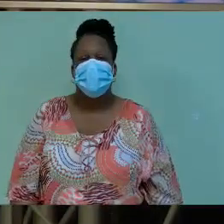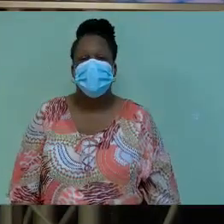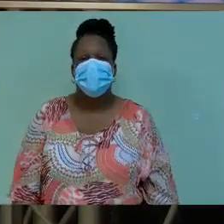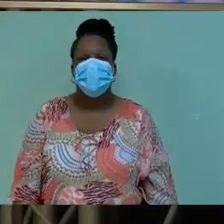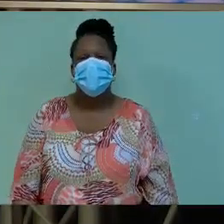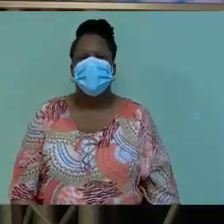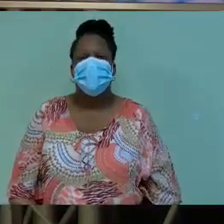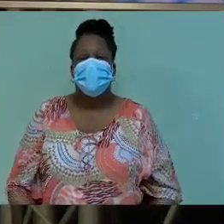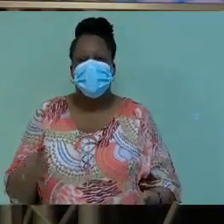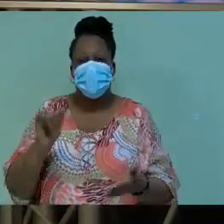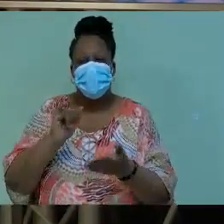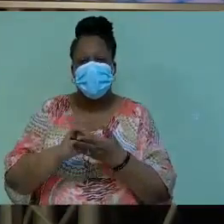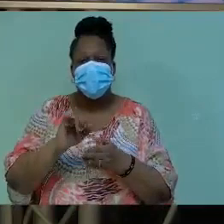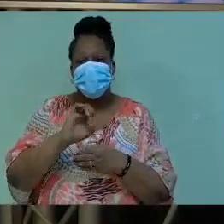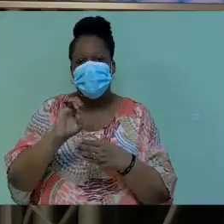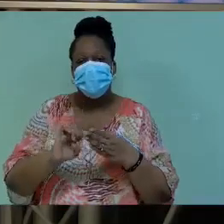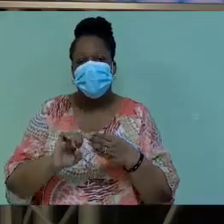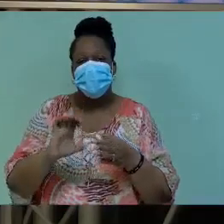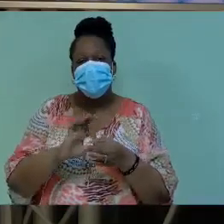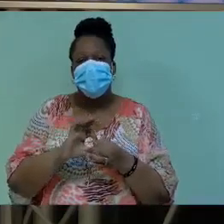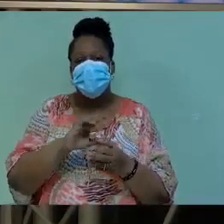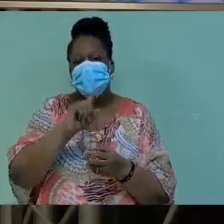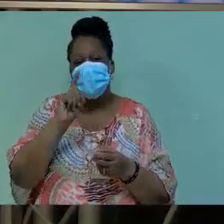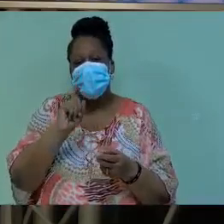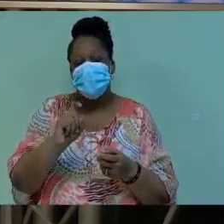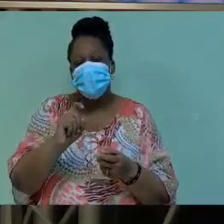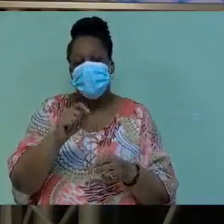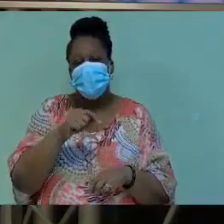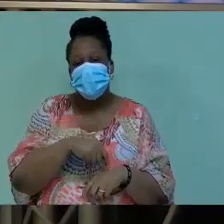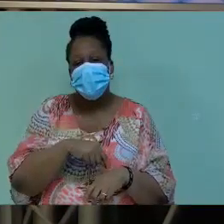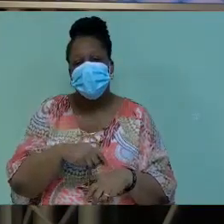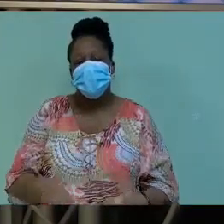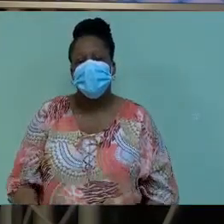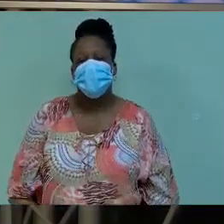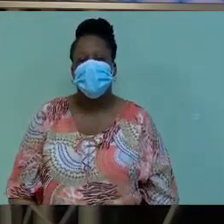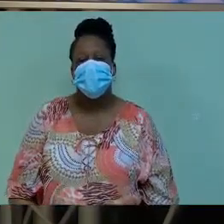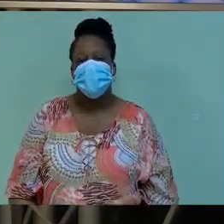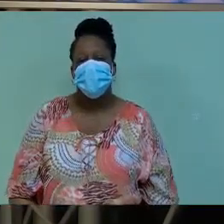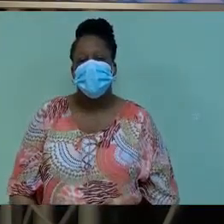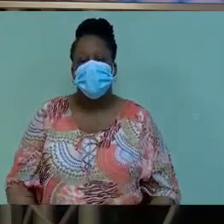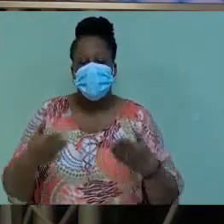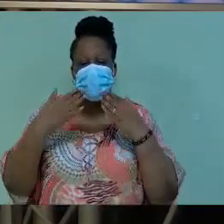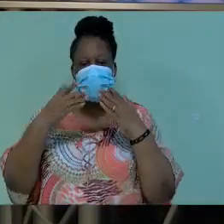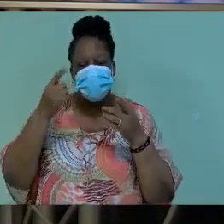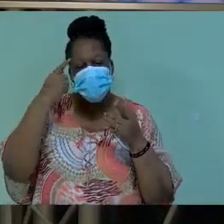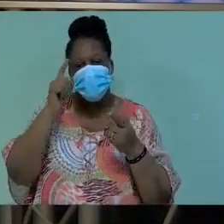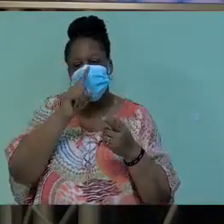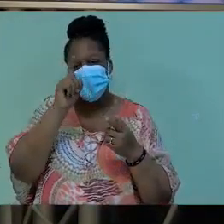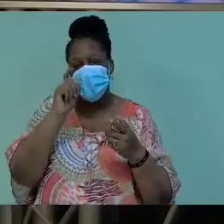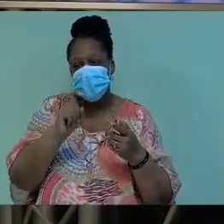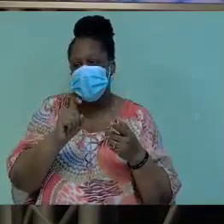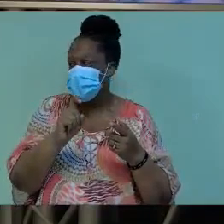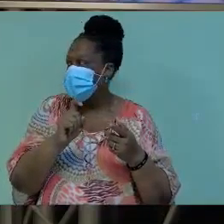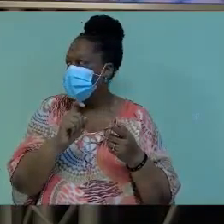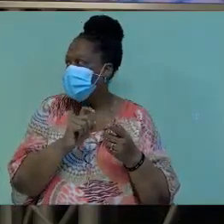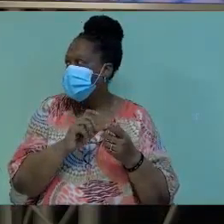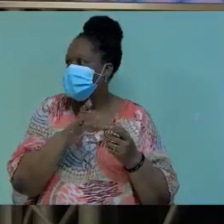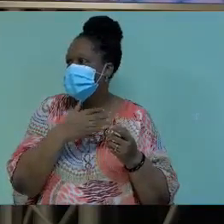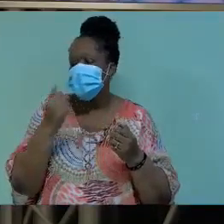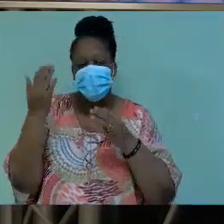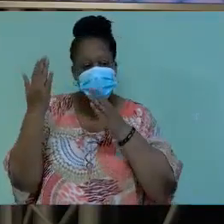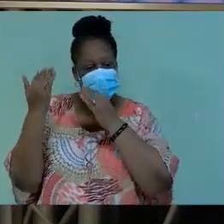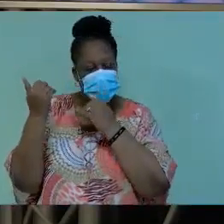That brings us to the end of the question and answer segment. Thank you very much for your questions, and I hope